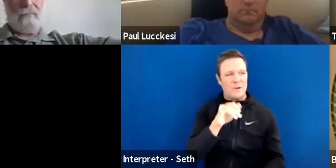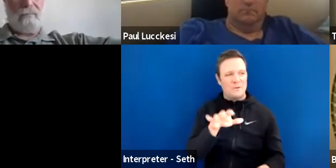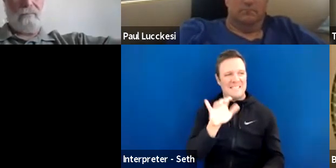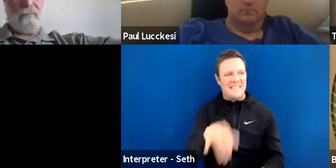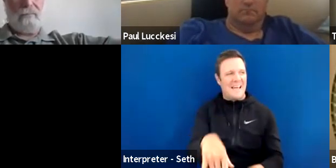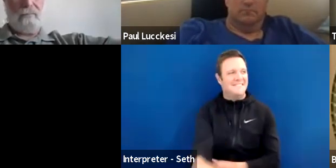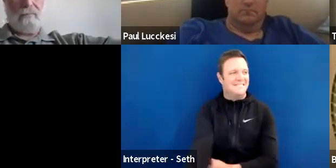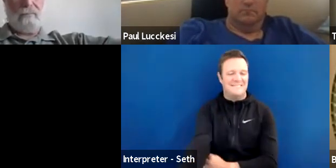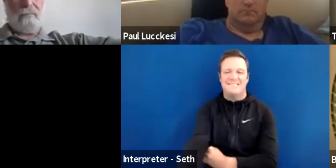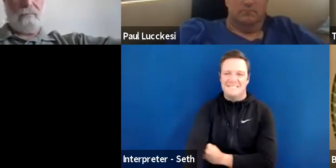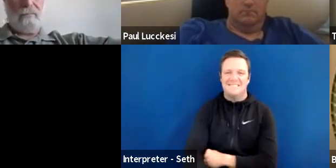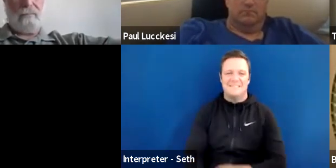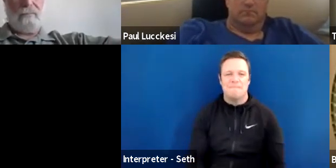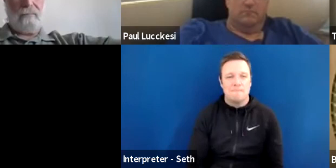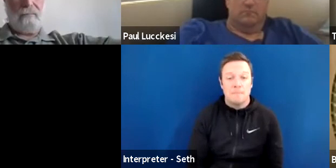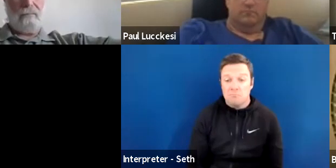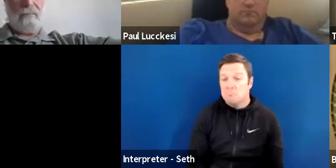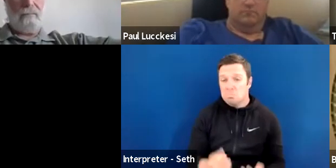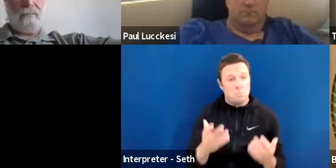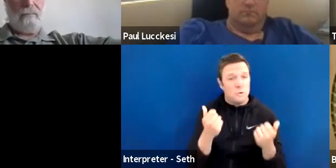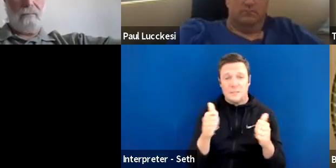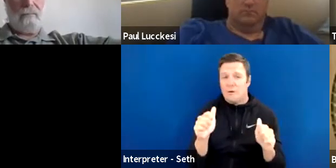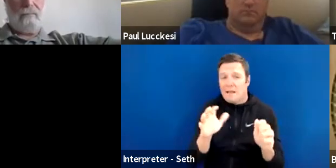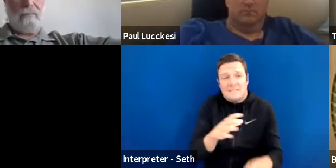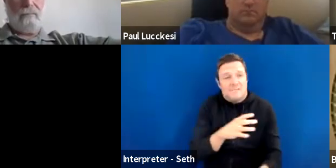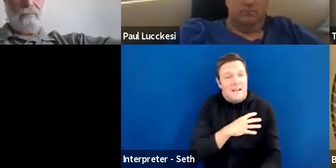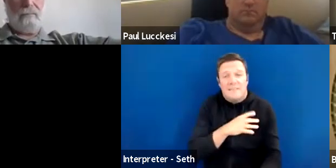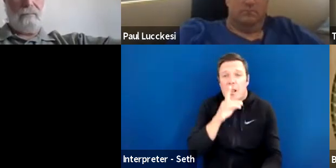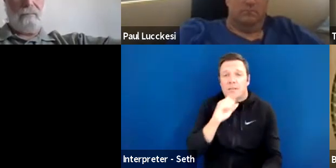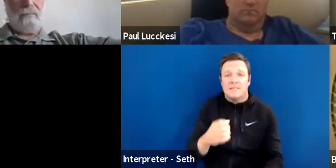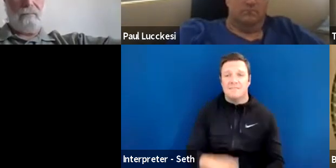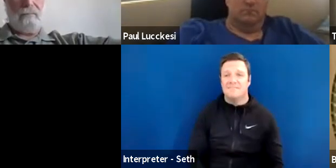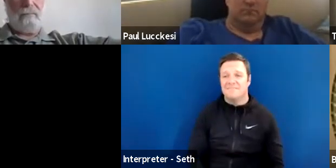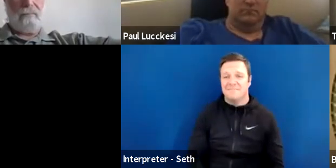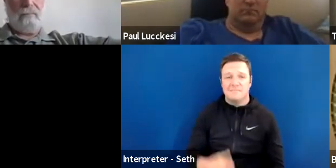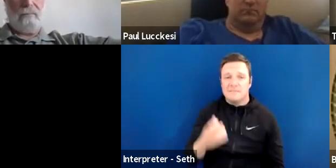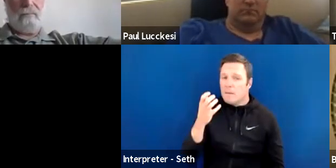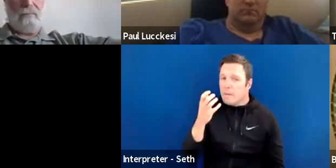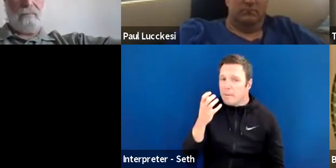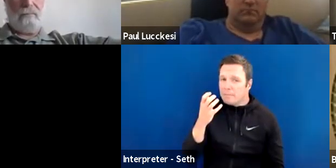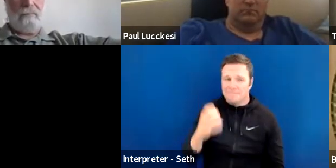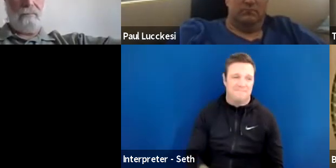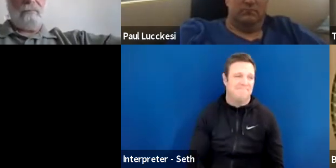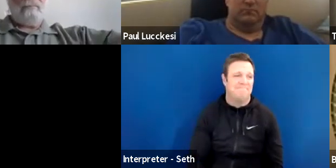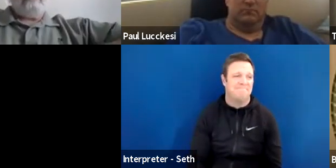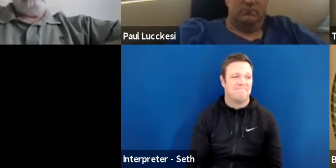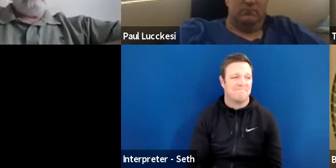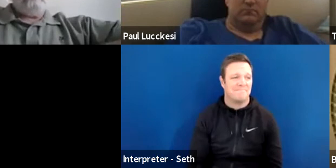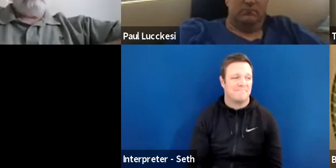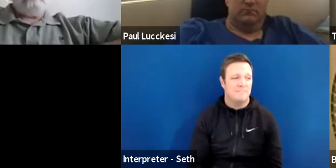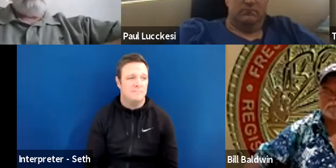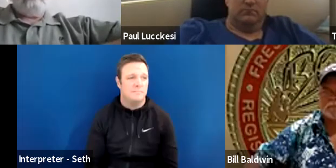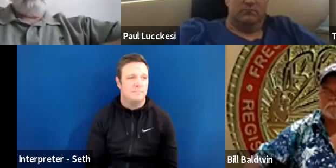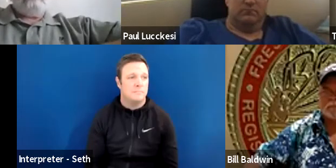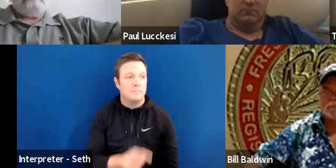Go ahead, try it out. Walkie-talkie will be like we're in 6th grade talking to each other. Yeah, be